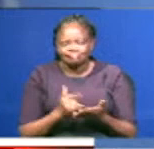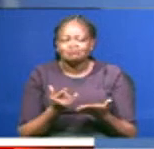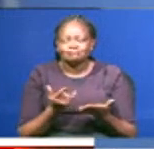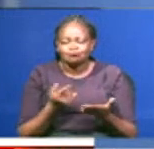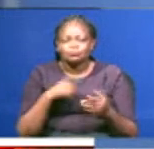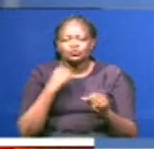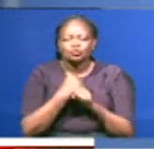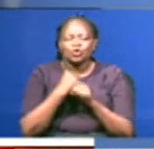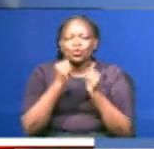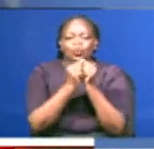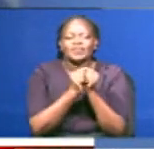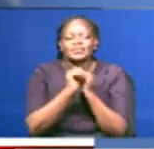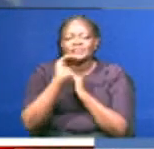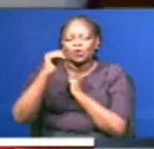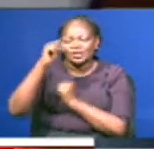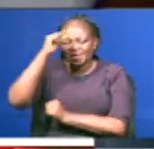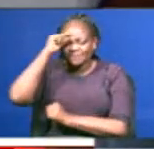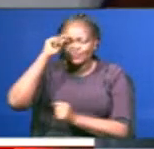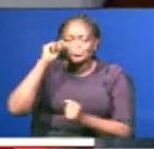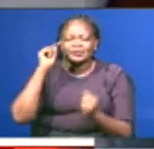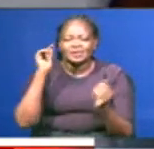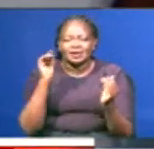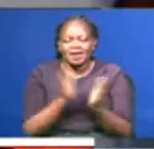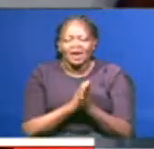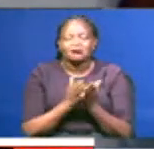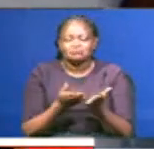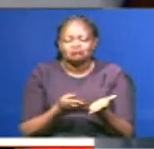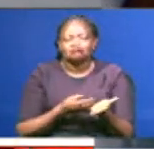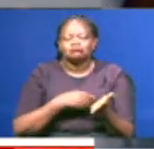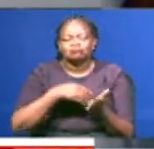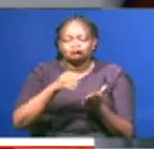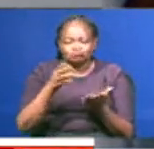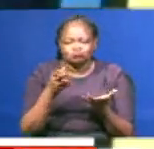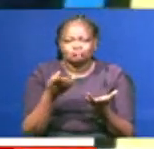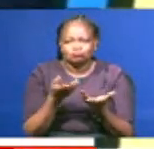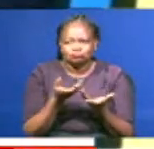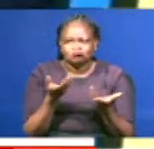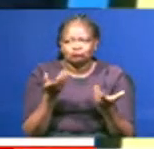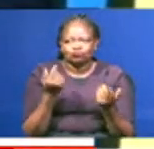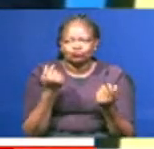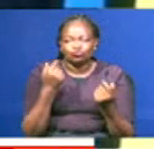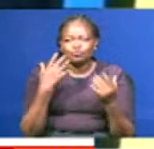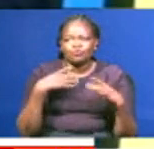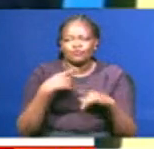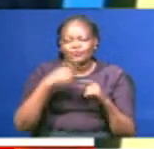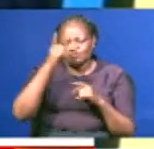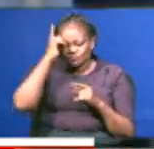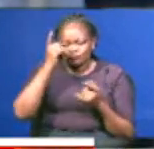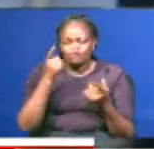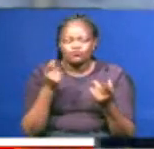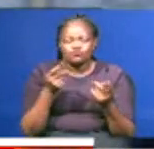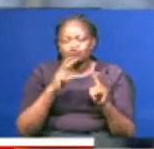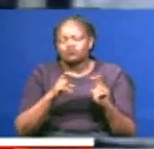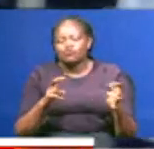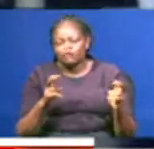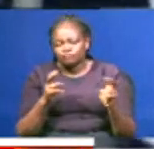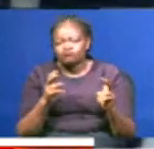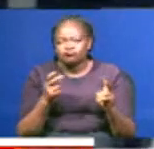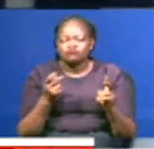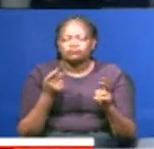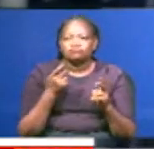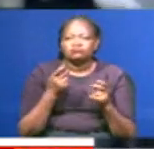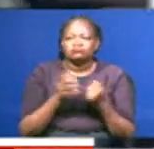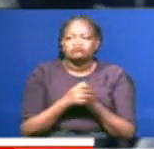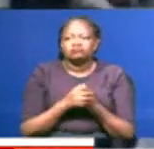working with the county government and had dispatched clinicians to villages to trace contacts with a view of screening